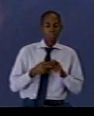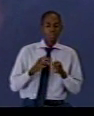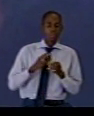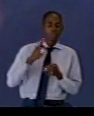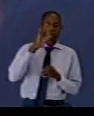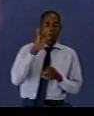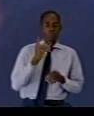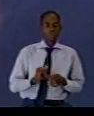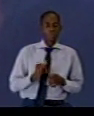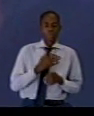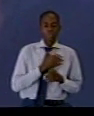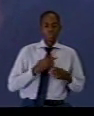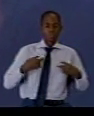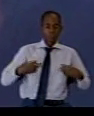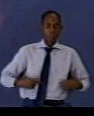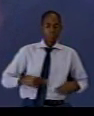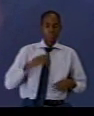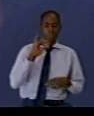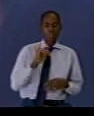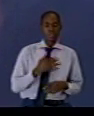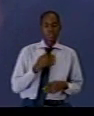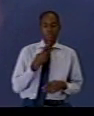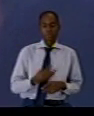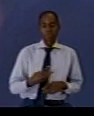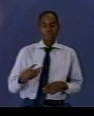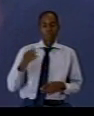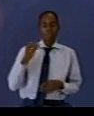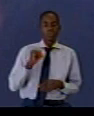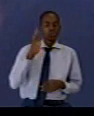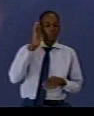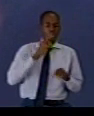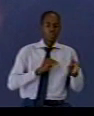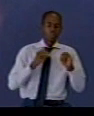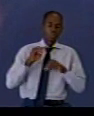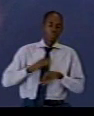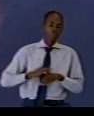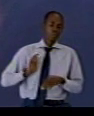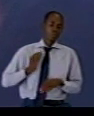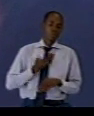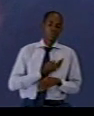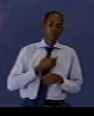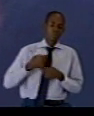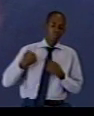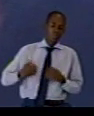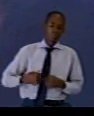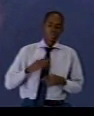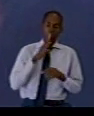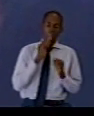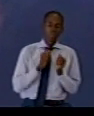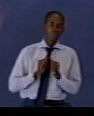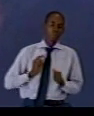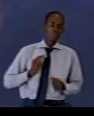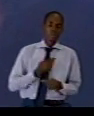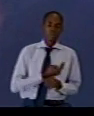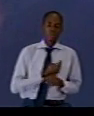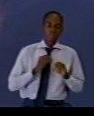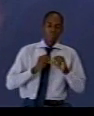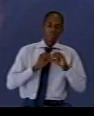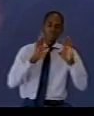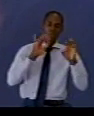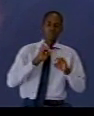and physically and materially, you will impress upon our hearts. Be with us, enlighten